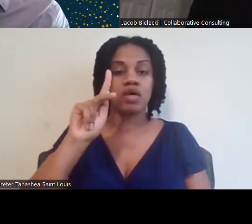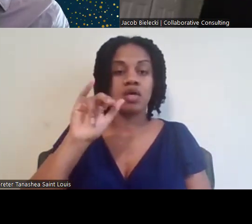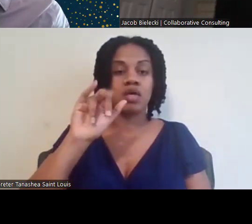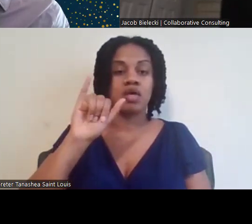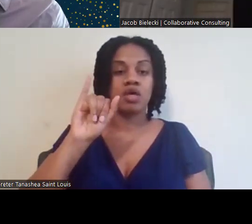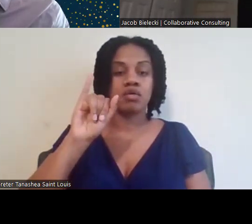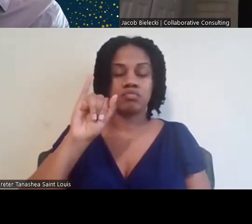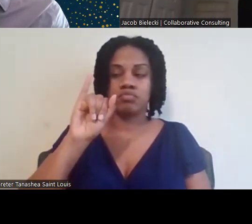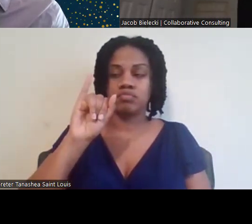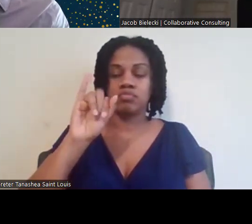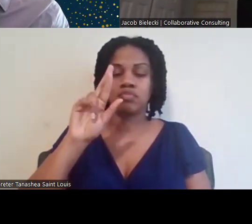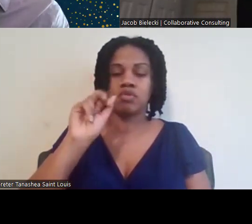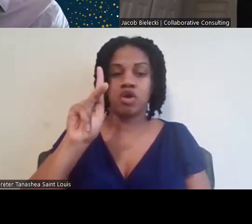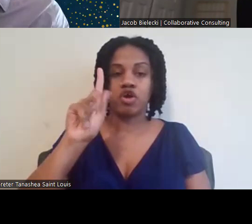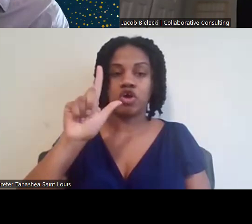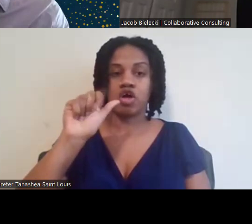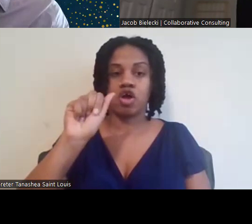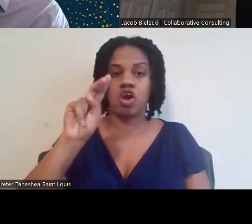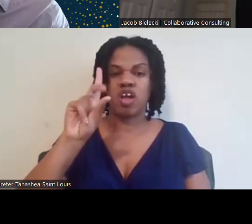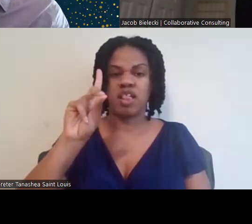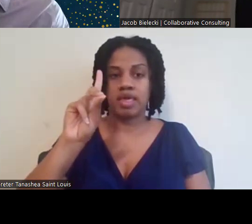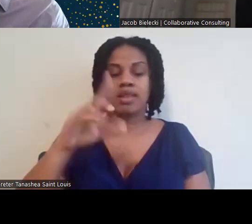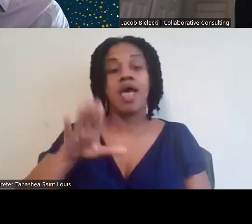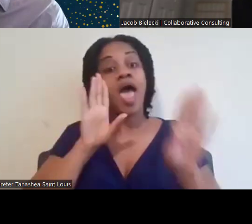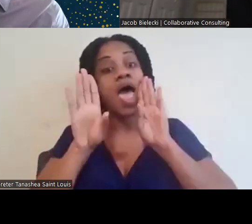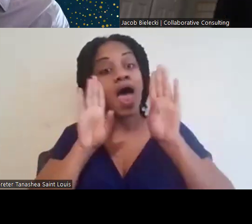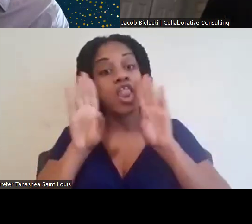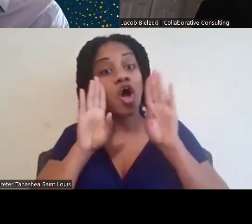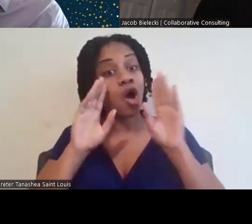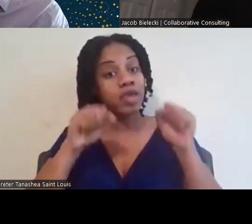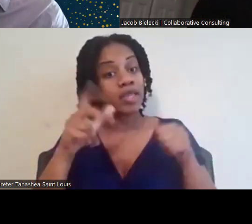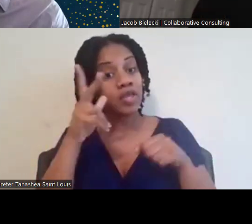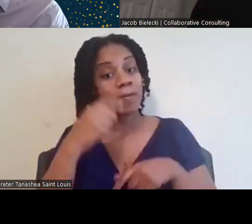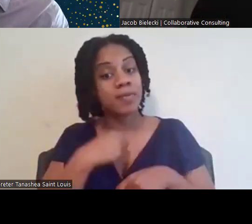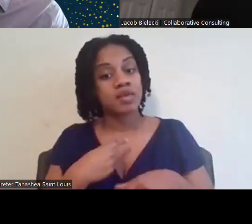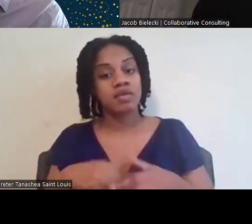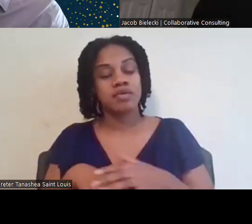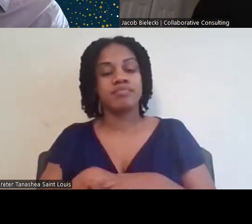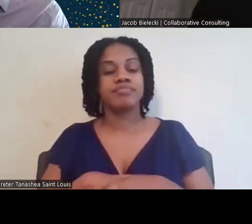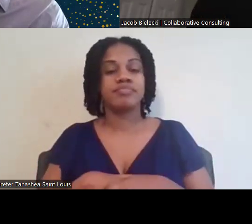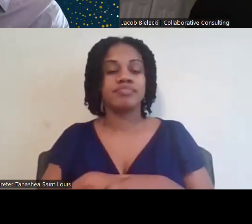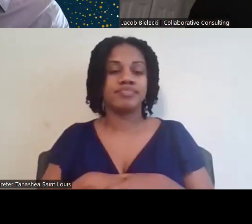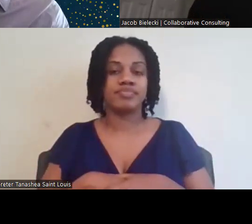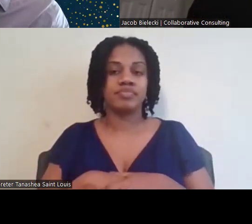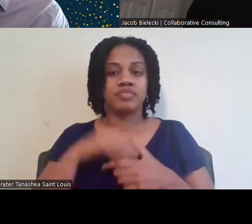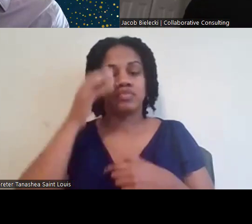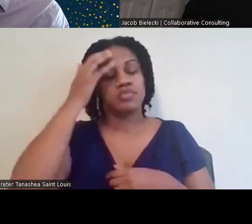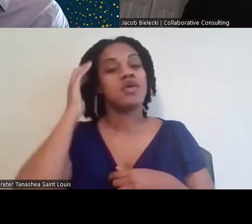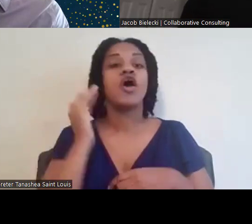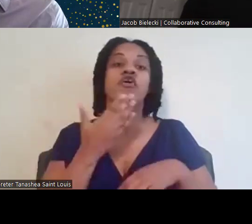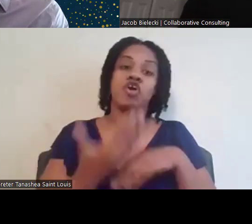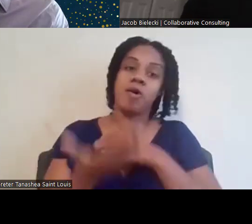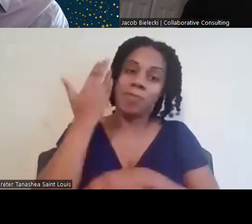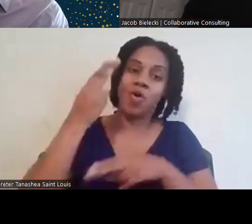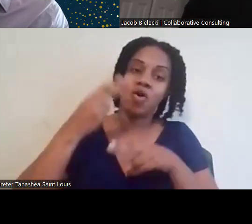Okay, hello, can you guys hear me? Okay. All right. Good morning. Hi, my name is